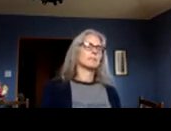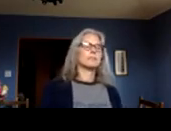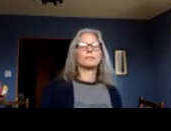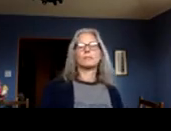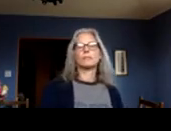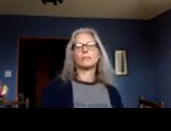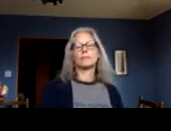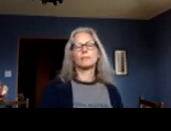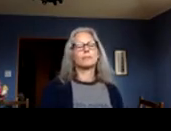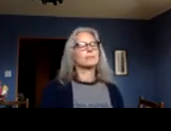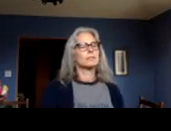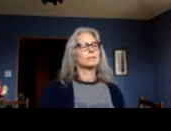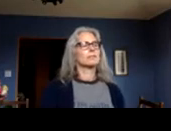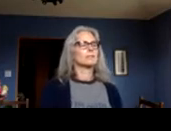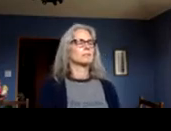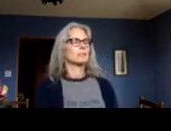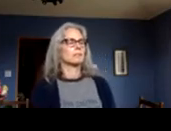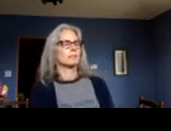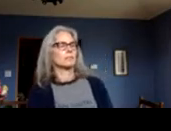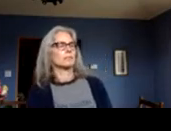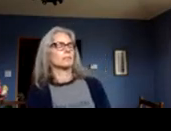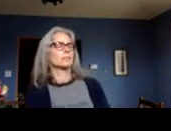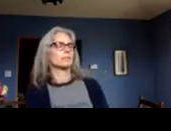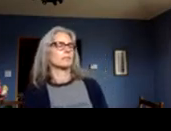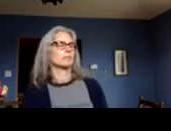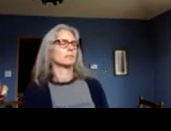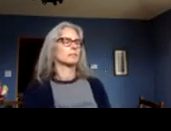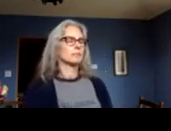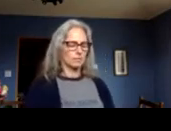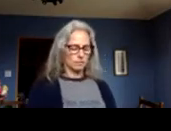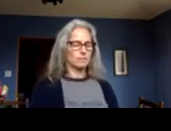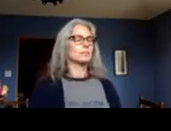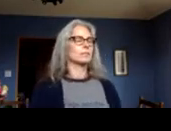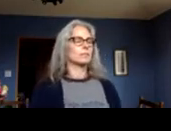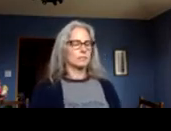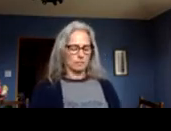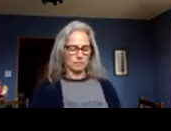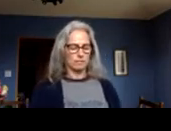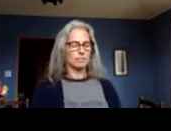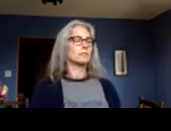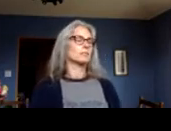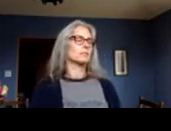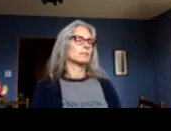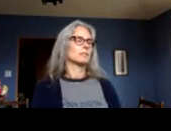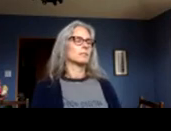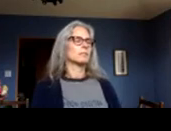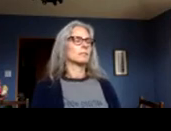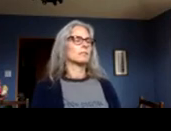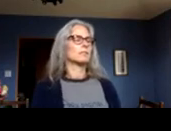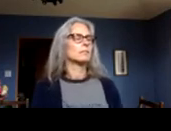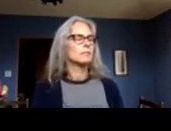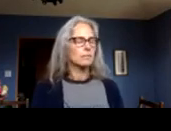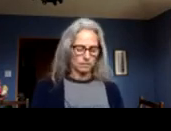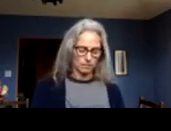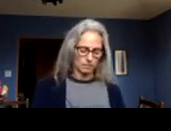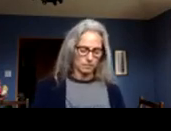But again, that's under a down arrow. I have to look for that. You can schedule a post to automatically be posted later. So if like you're really on your game